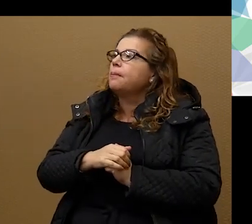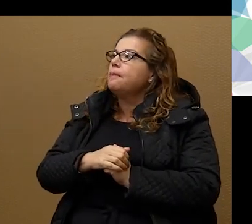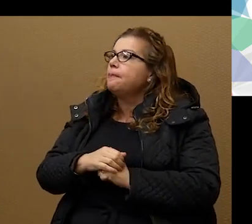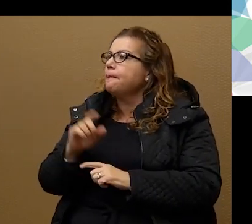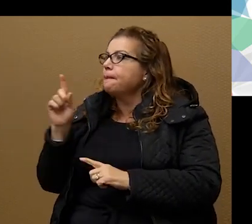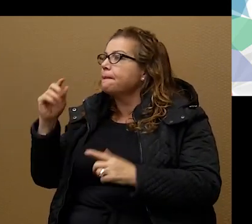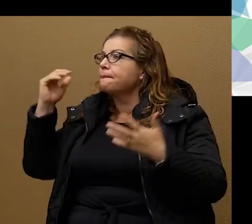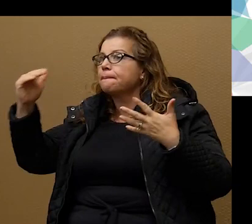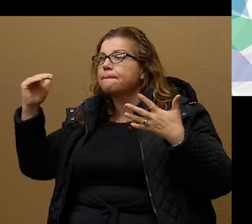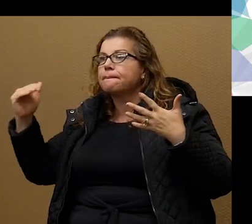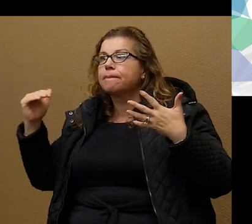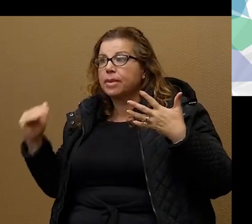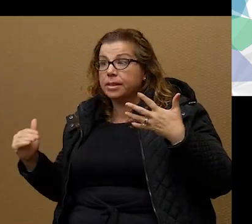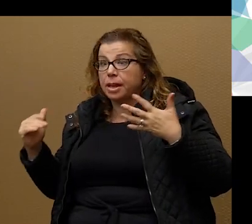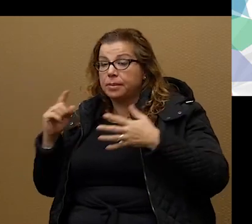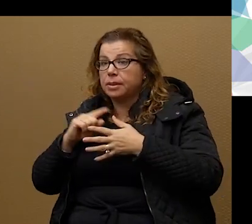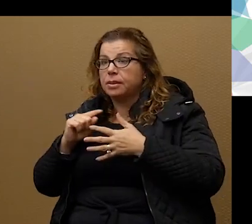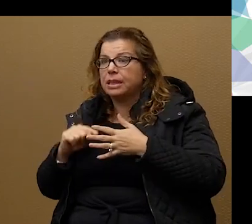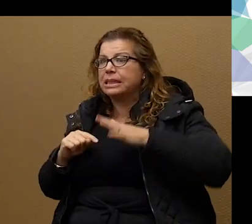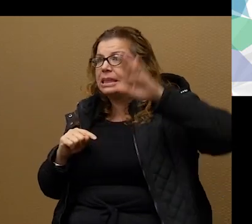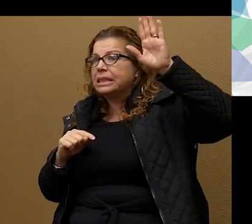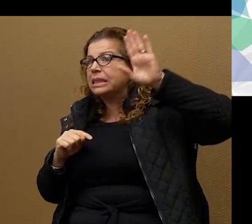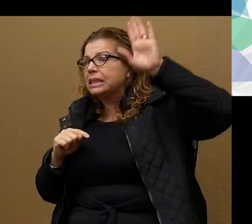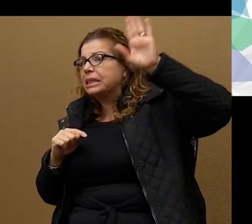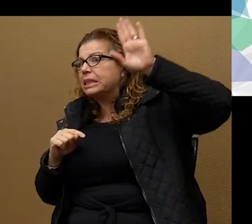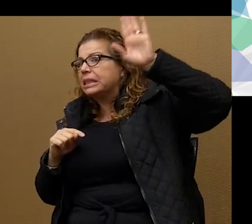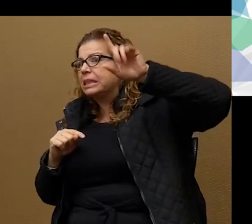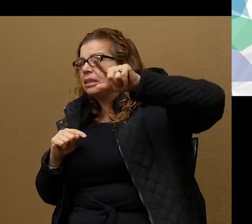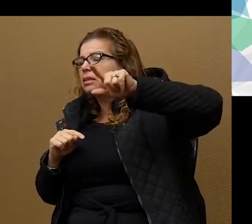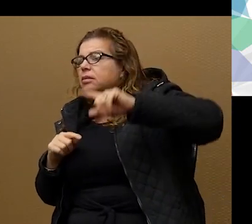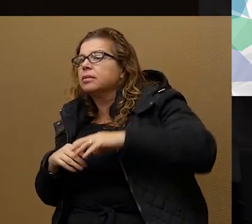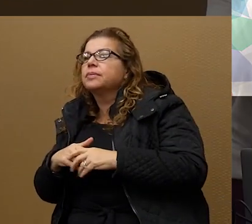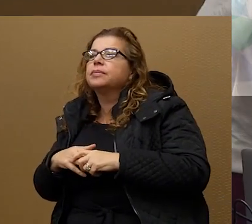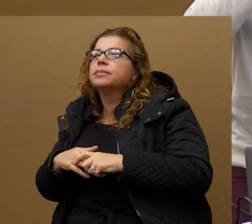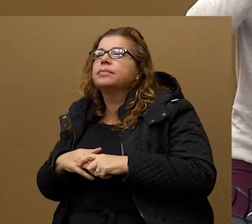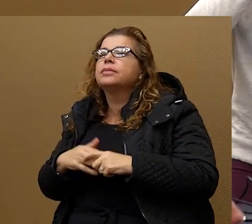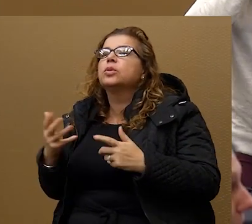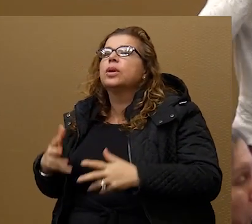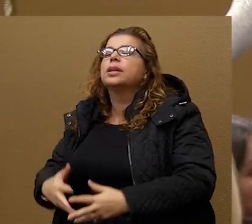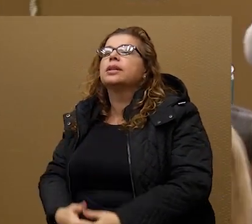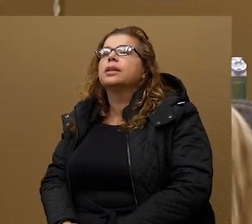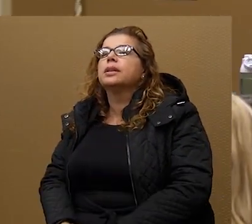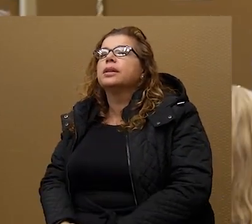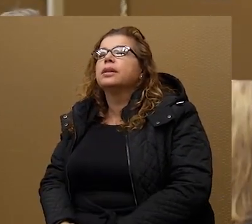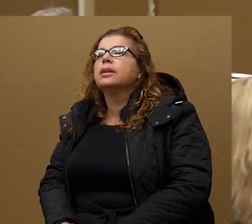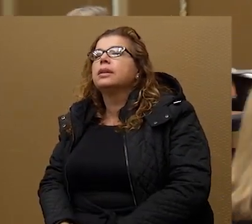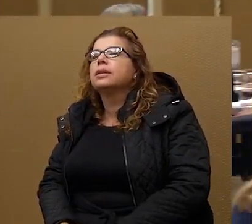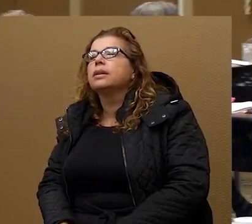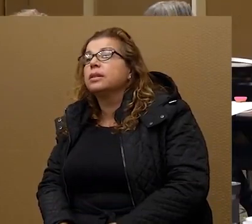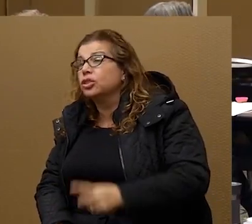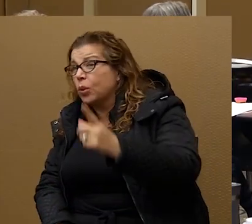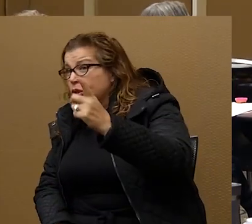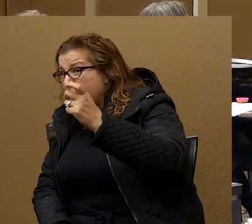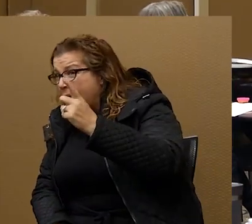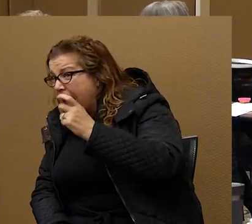So the steps that are involved are, yes? To